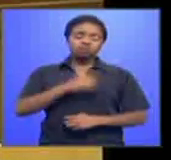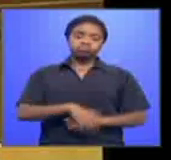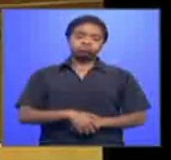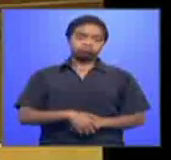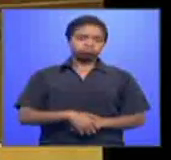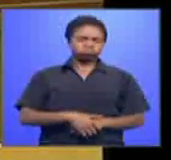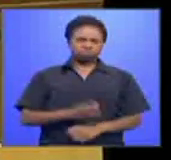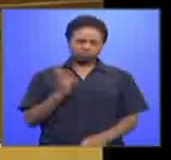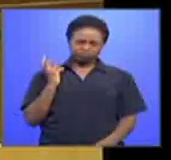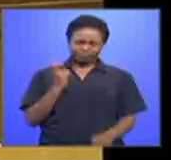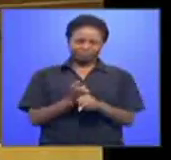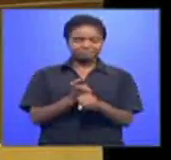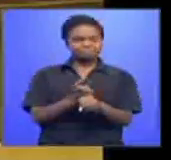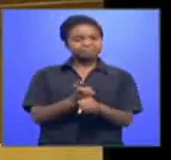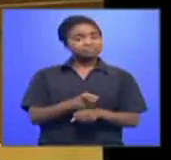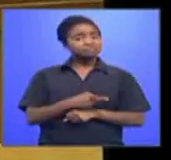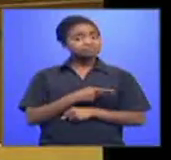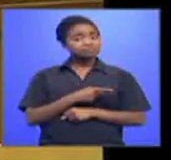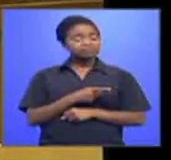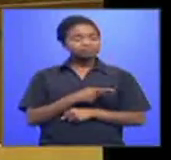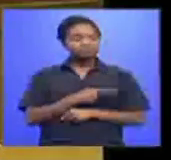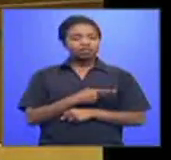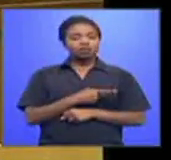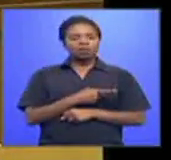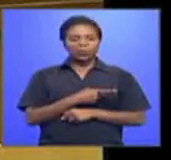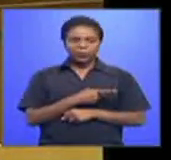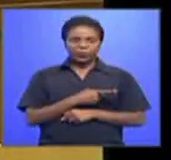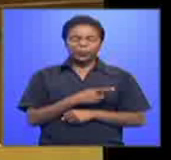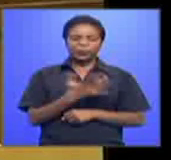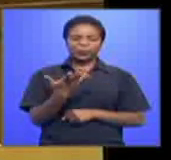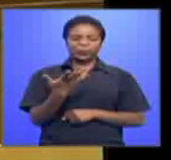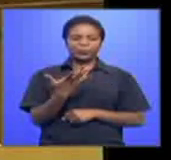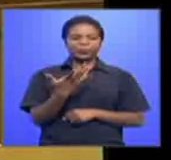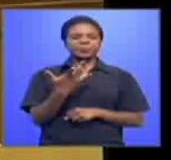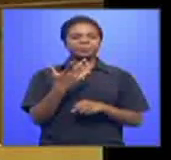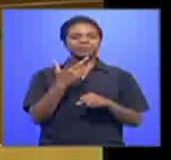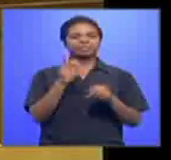past due to the global economic recession.